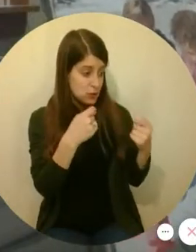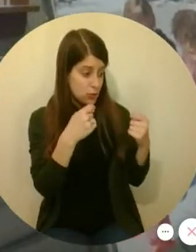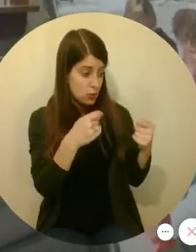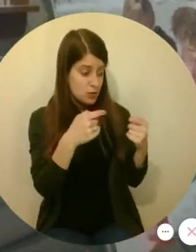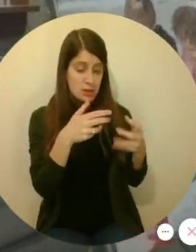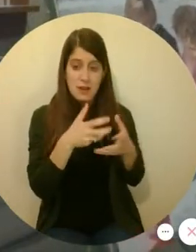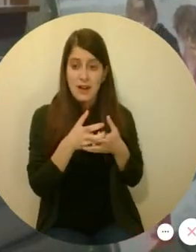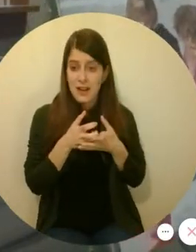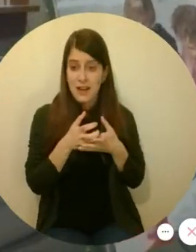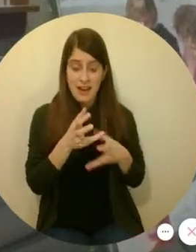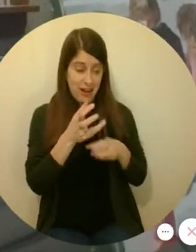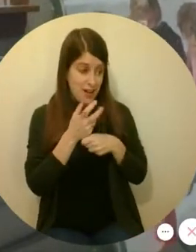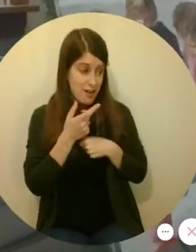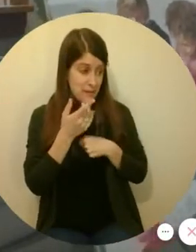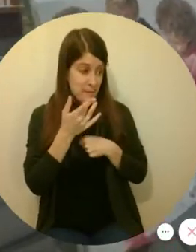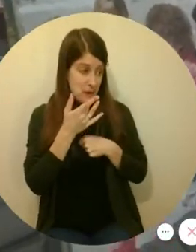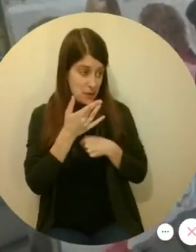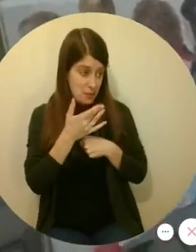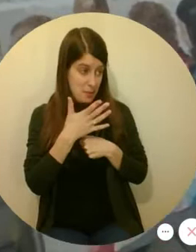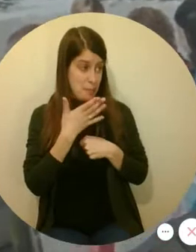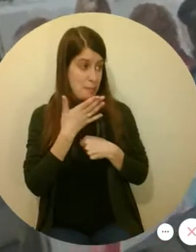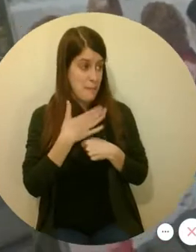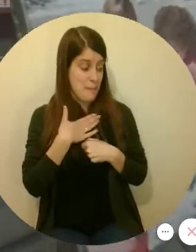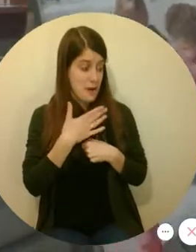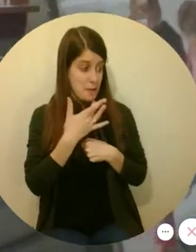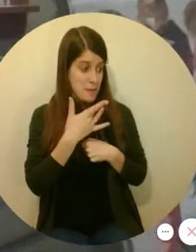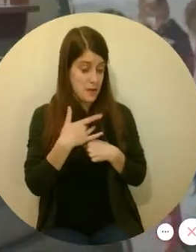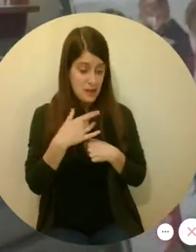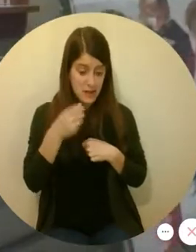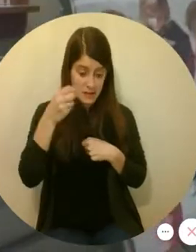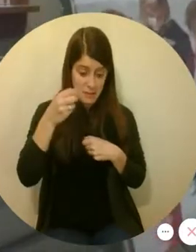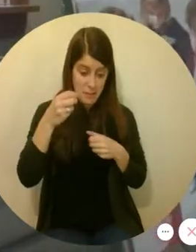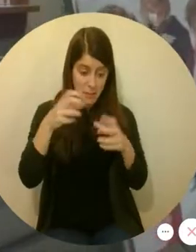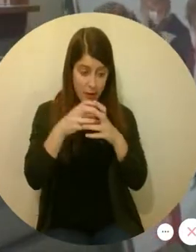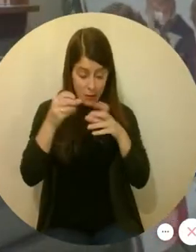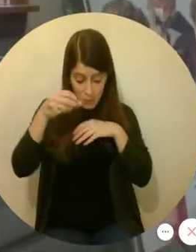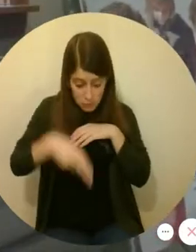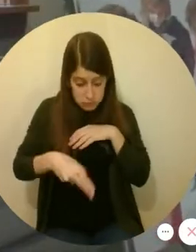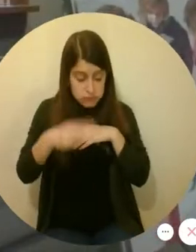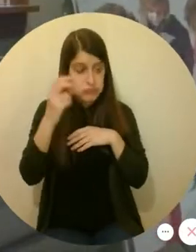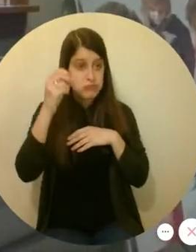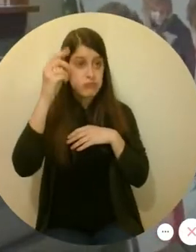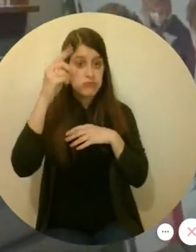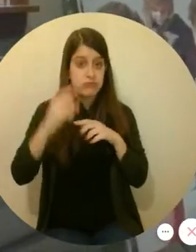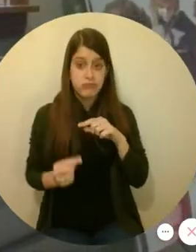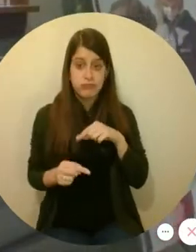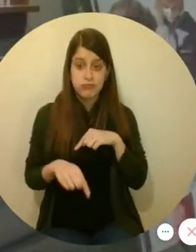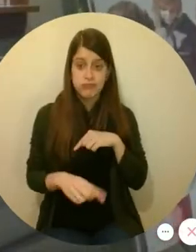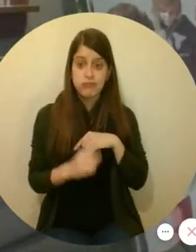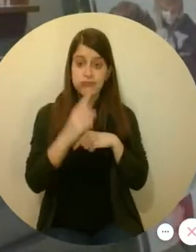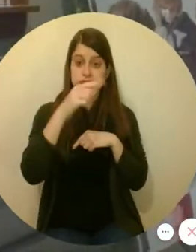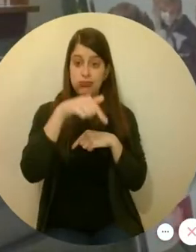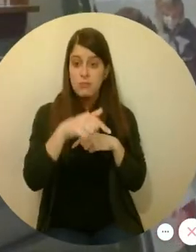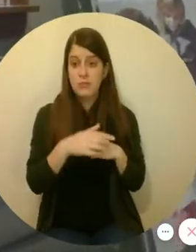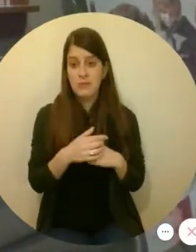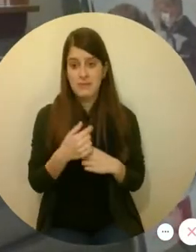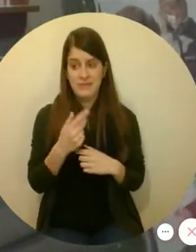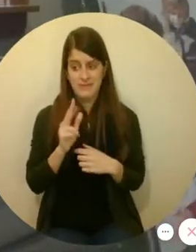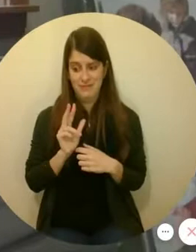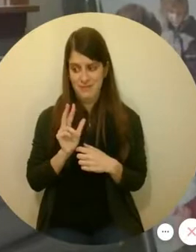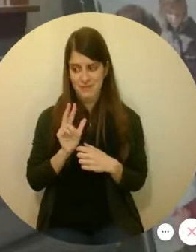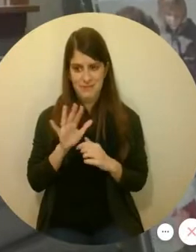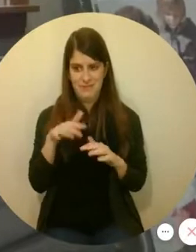she'd gotten for her birthday. "It's a high bouncer," she said. But none of us wanted to play. So